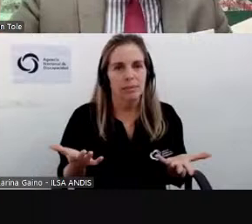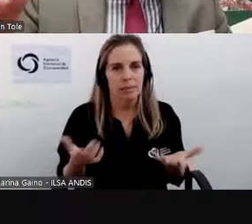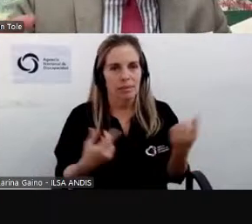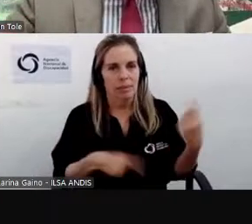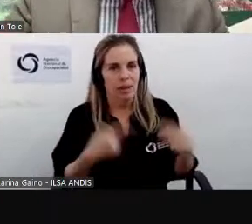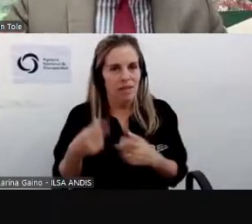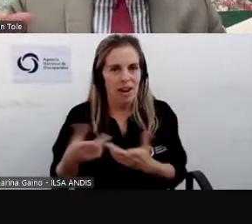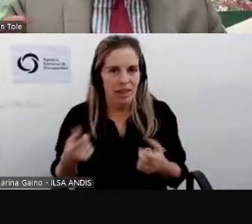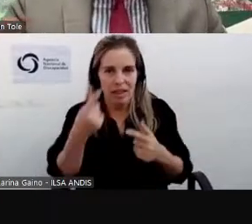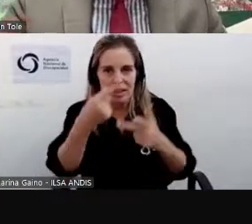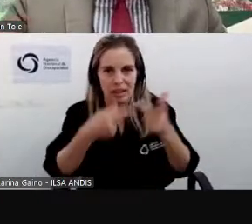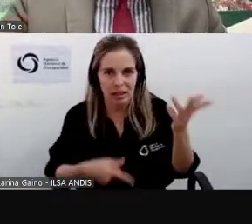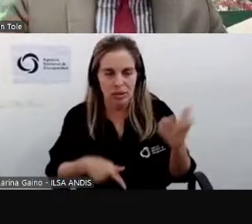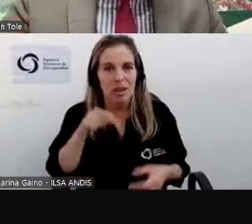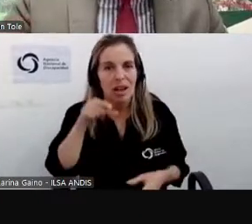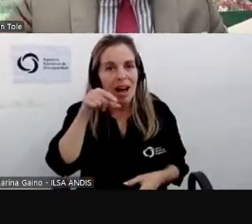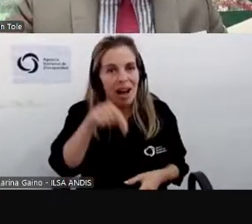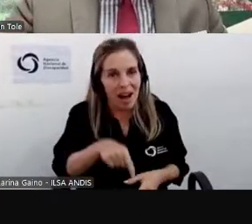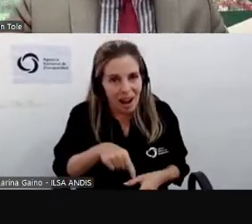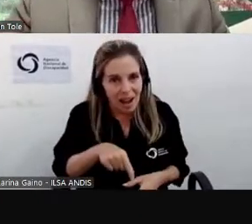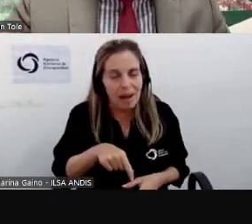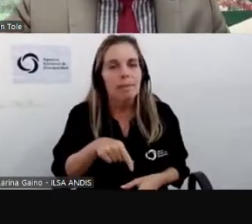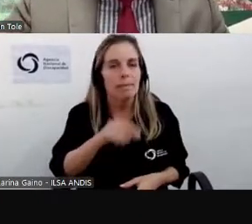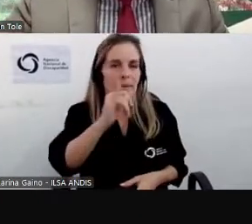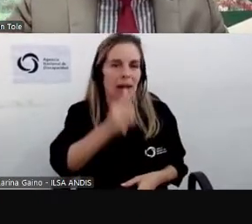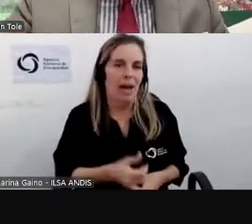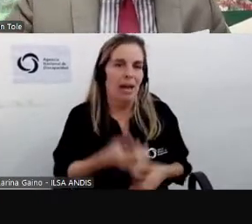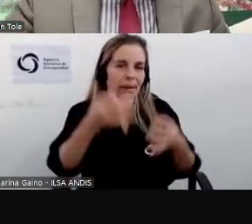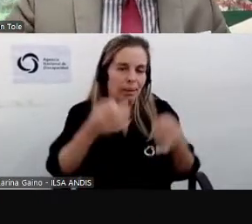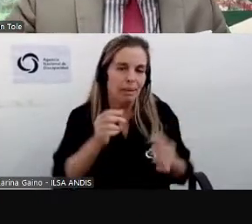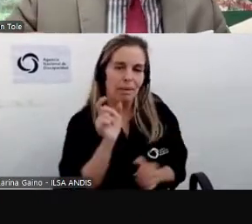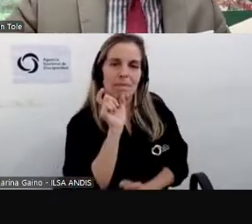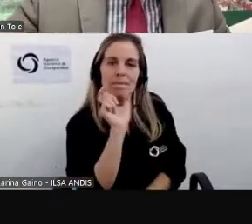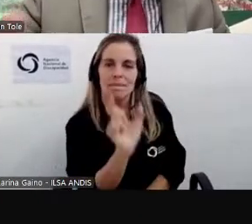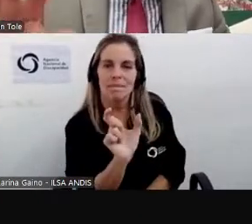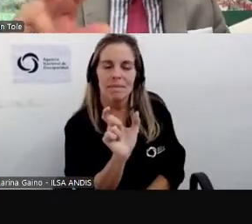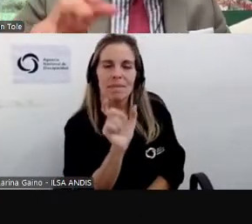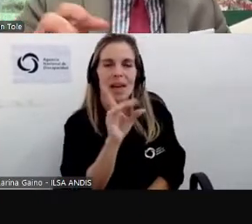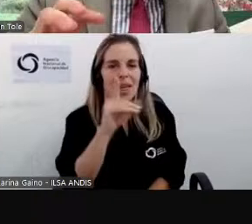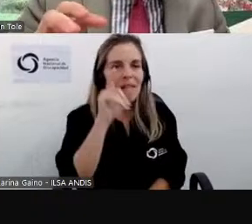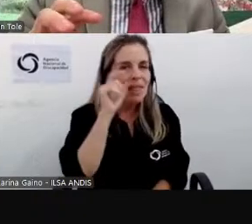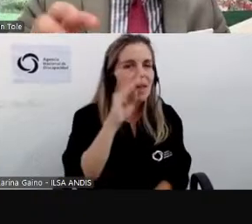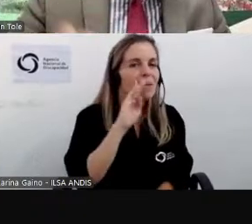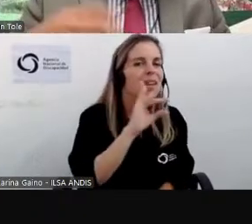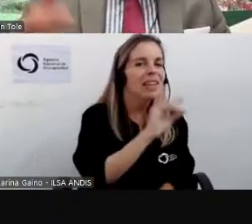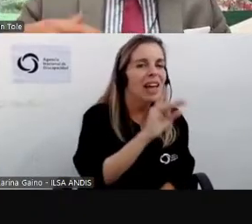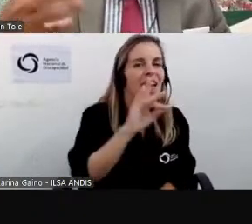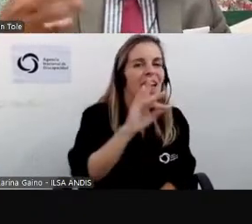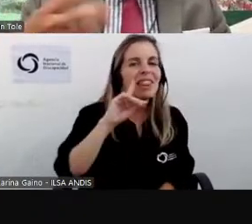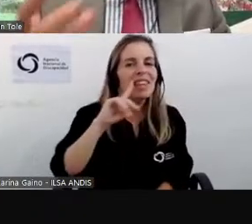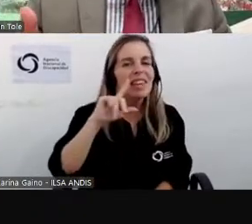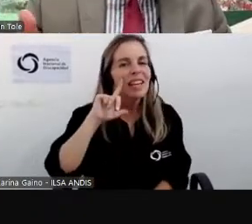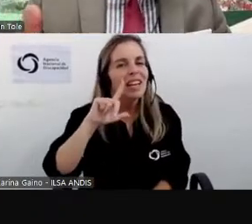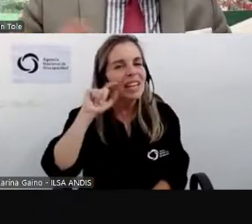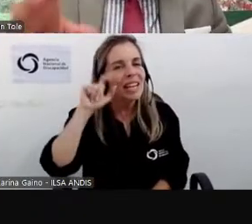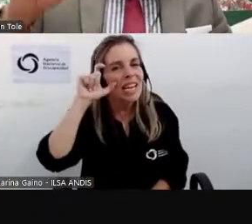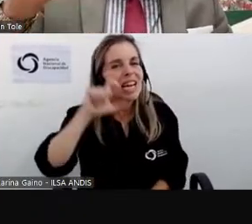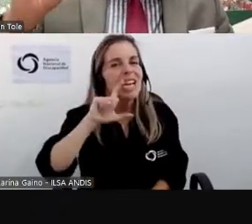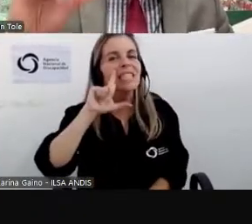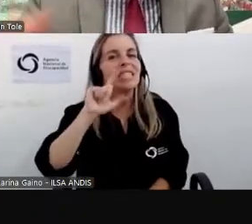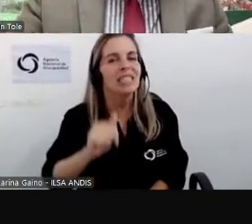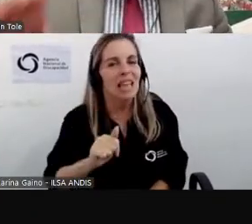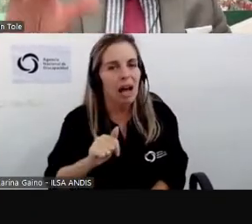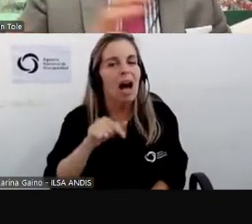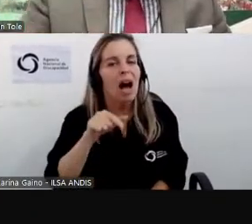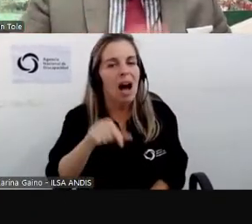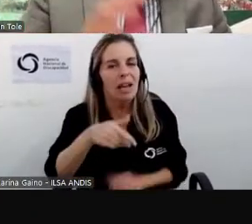differential approach, a territorial approach. And this is where the true due diligence exercise lies, because it is based on that in